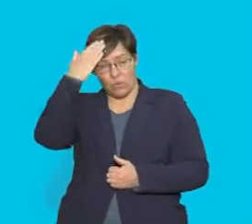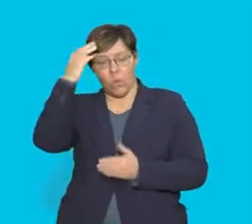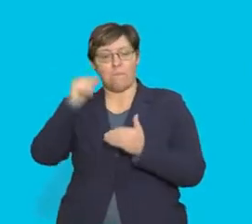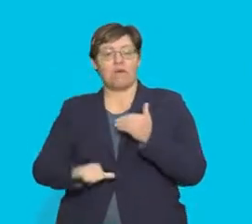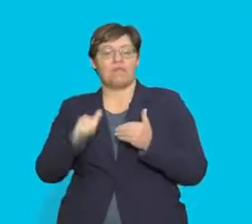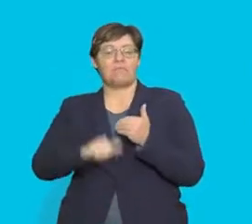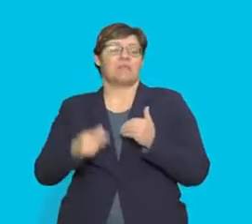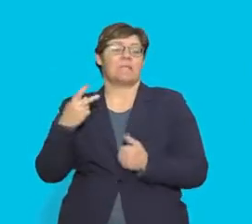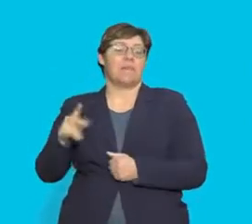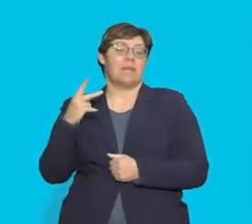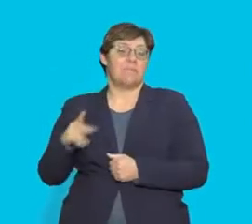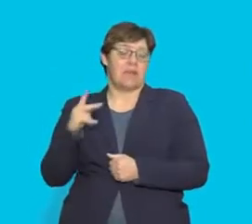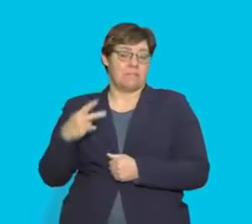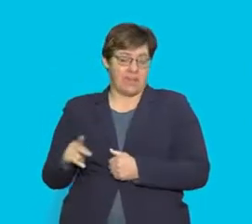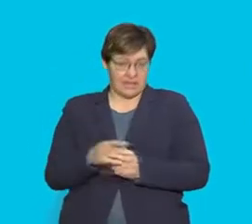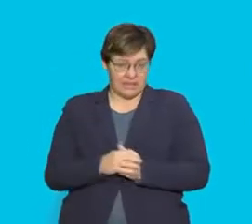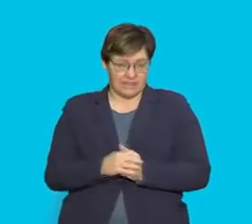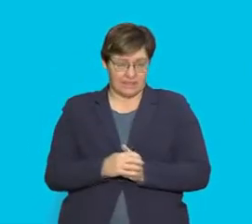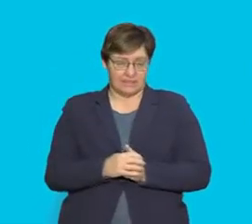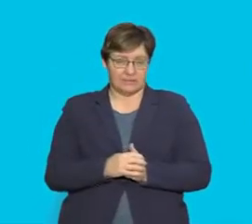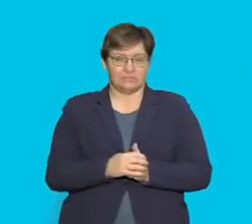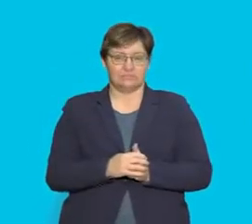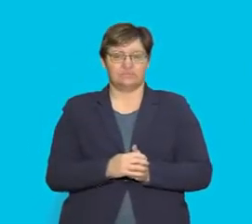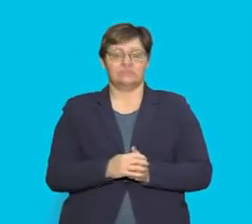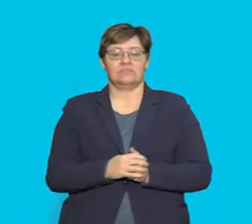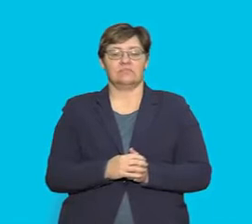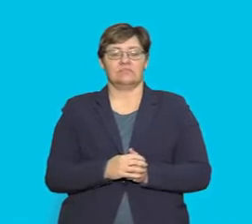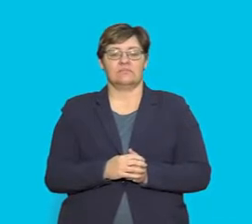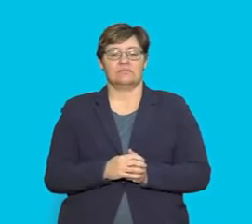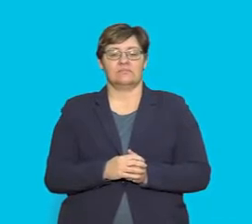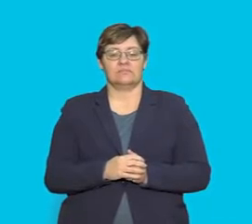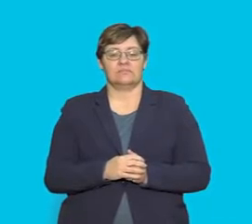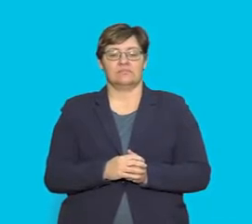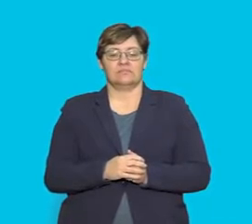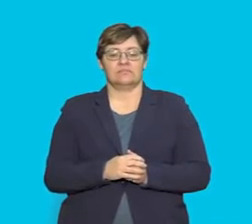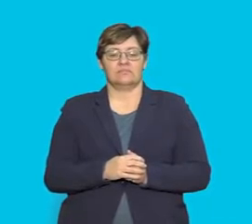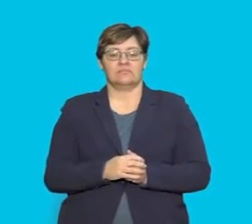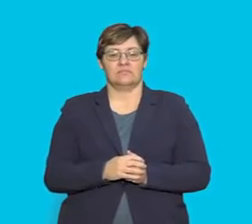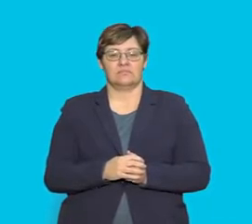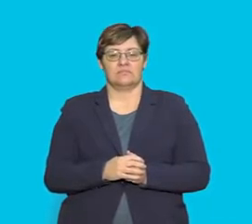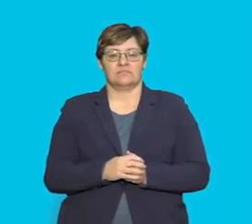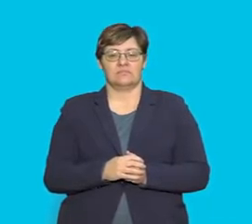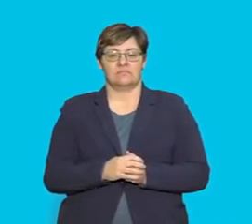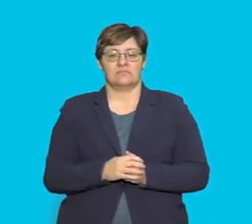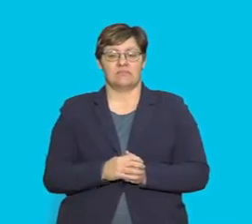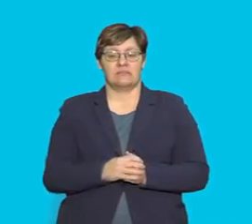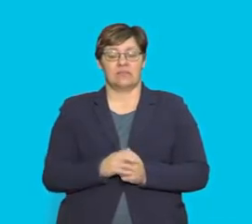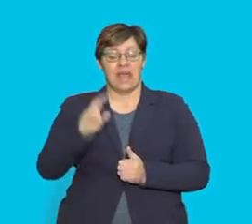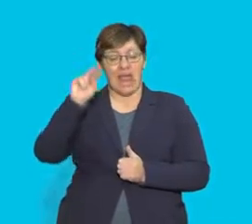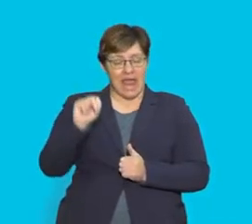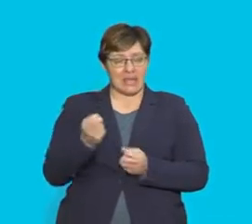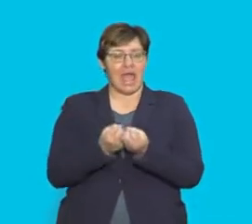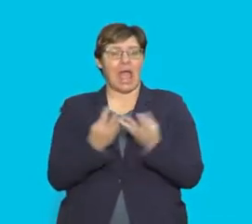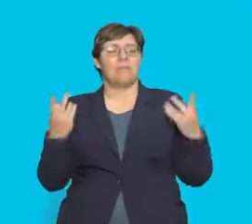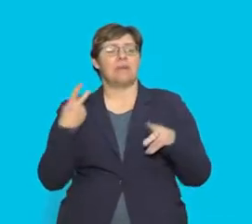monthly payment, or that is the amount we pay on regular intervals. And N will be the number